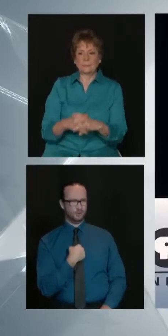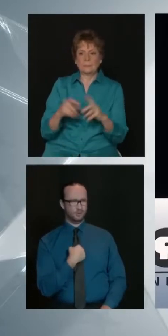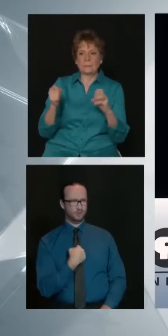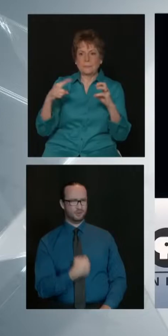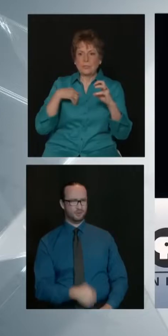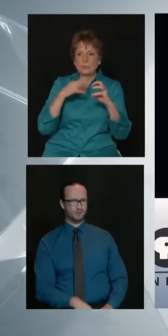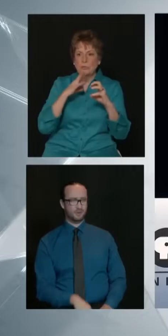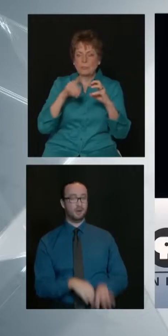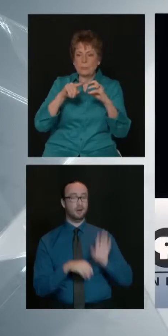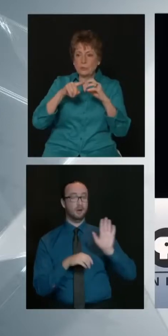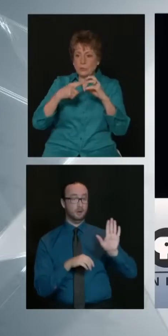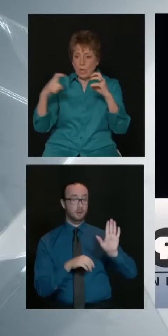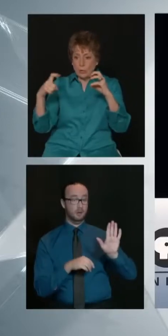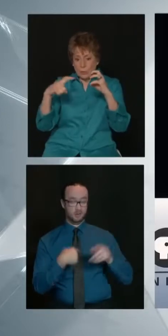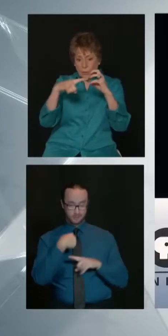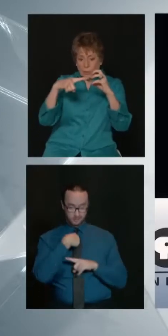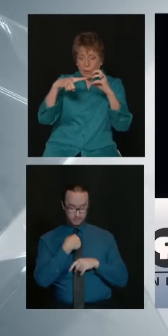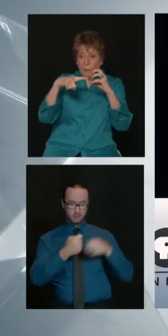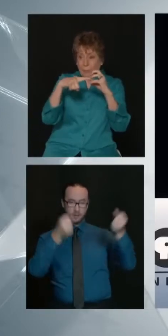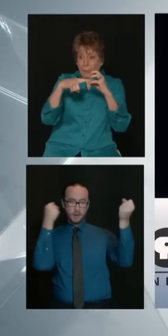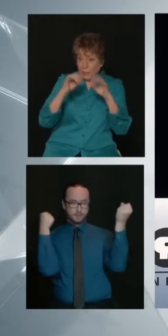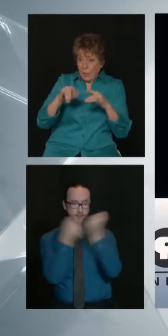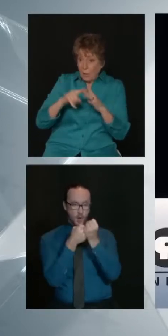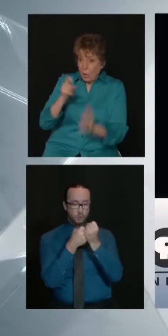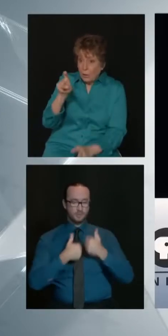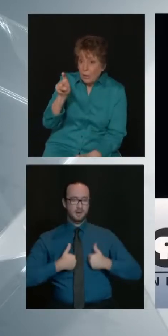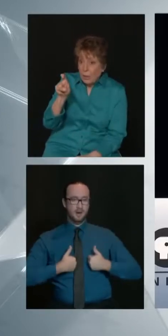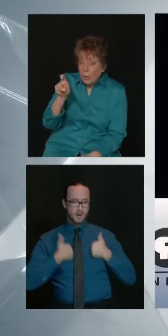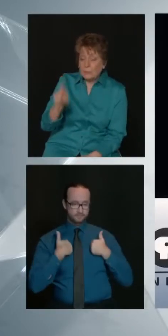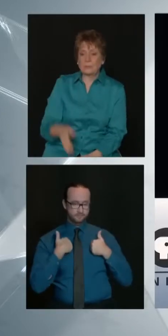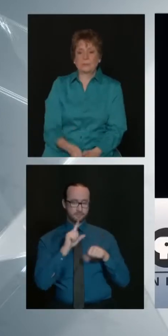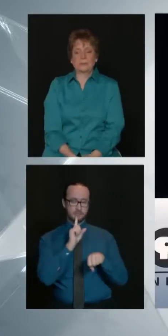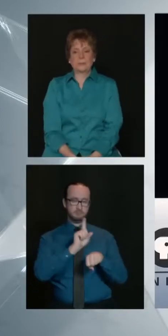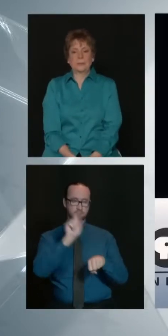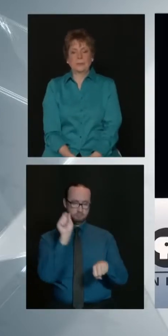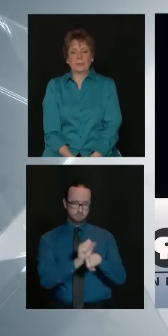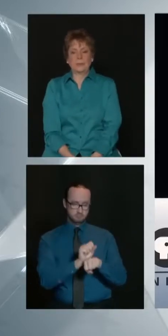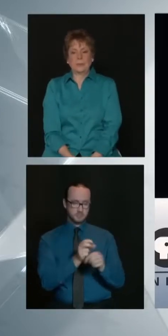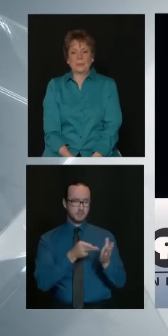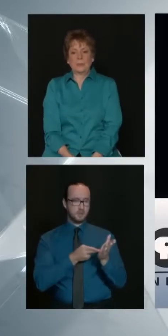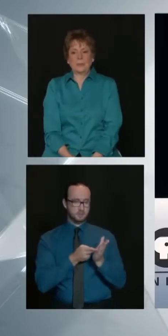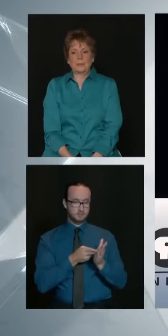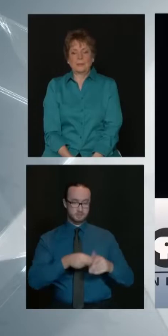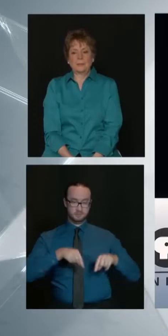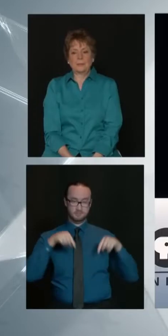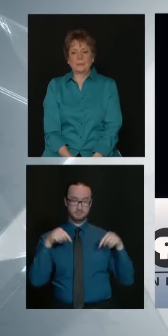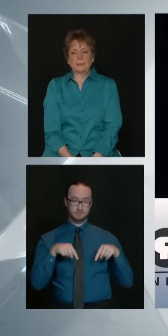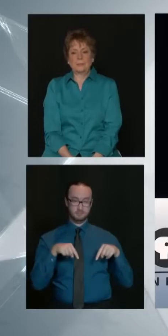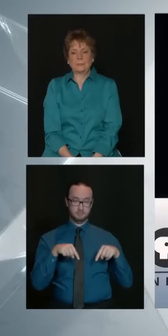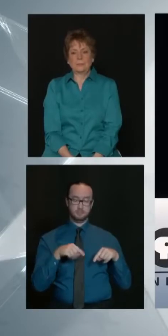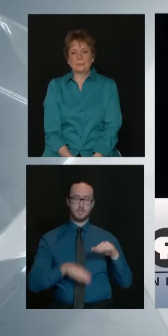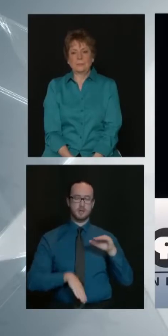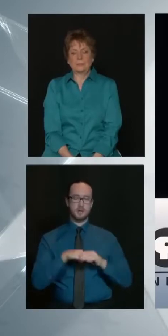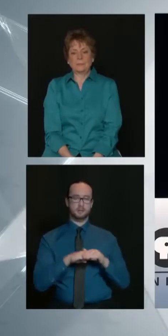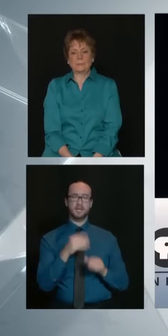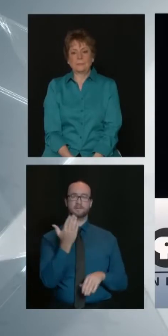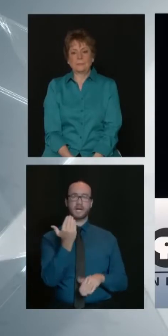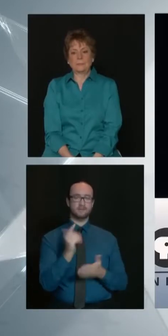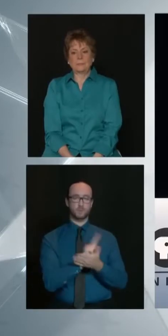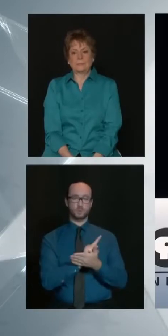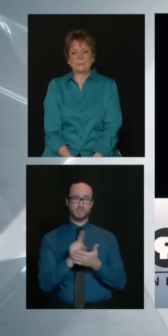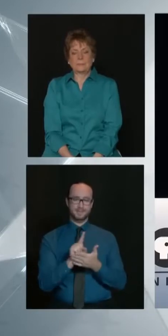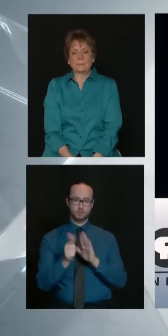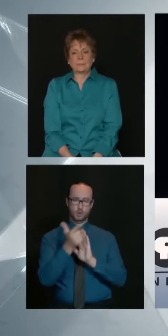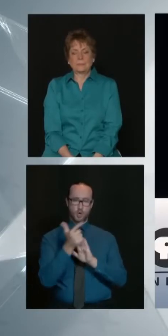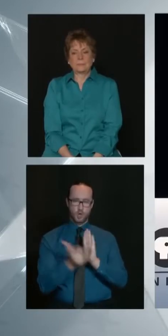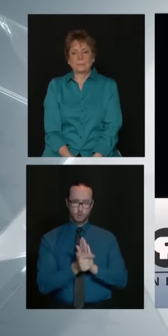conscience. I just told you what I believe the law should be. Right? In Arizona, as a voter, I support the 15-week law with all the exceptions. I believe in federal